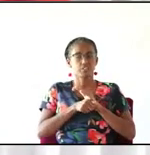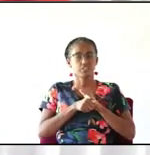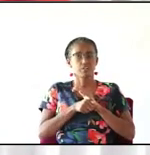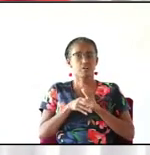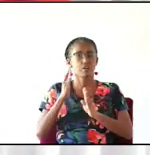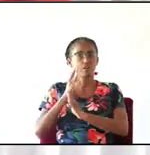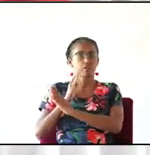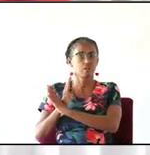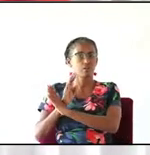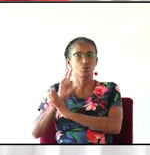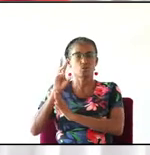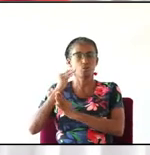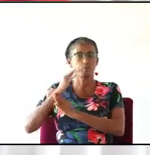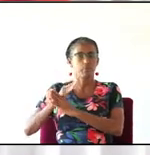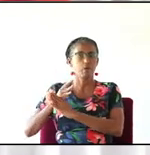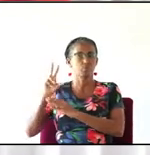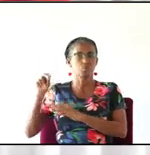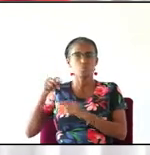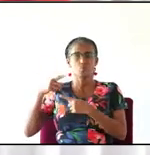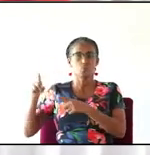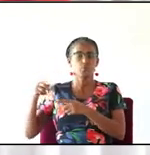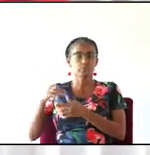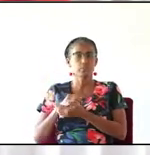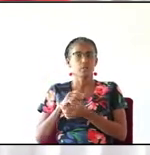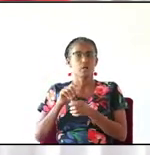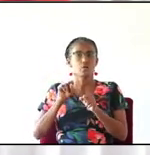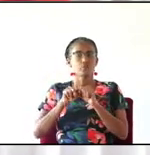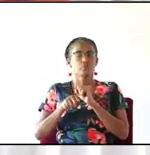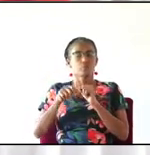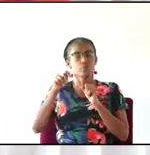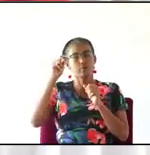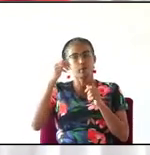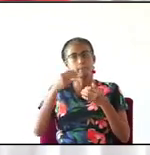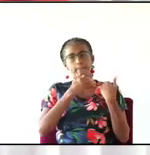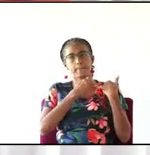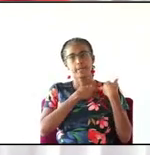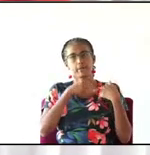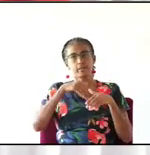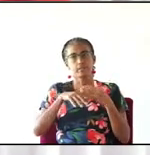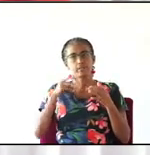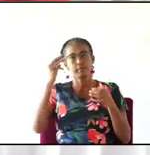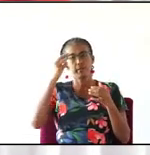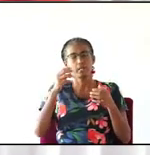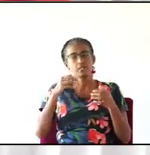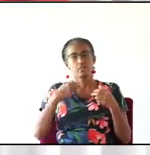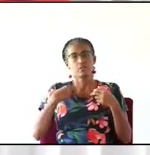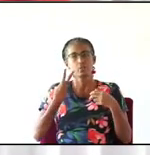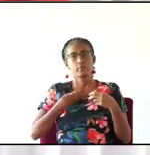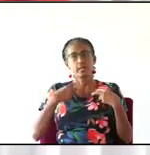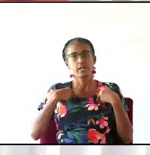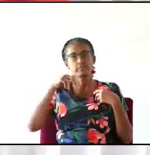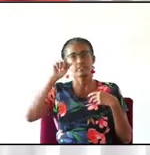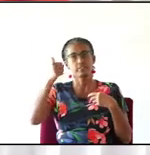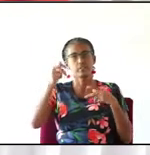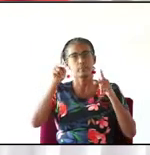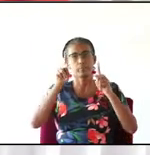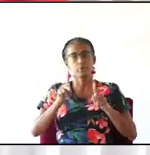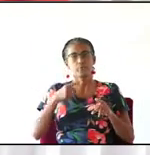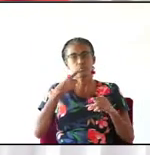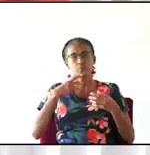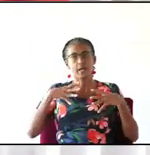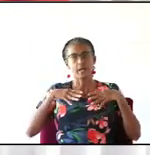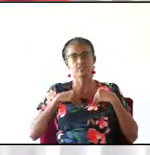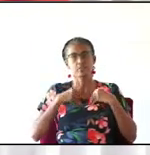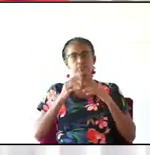not quarantined. So please bear in mind that this year so far we have 10 persons who have given their lives to